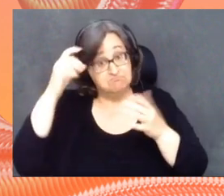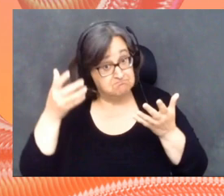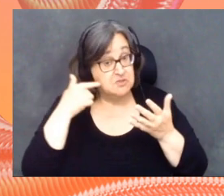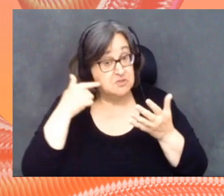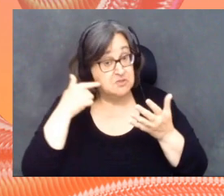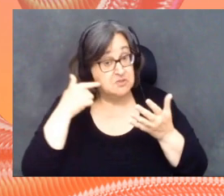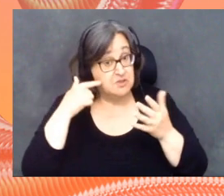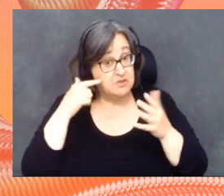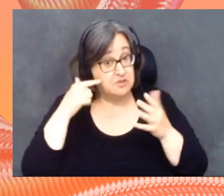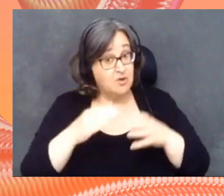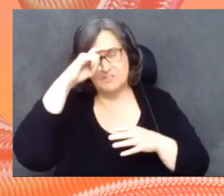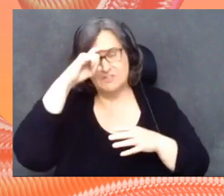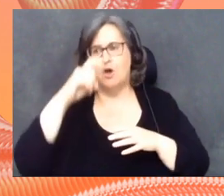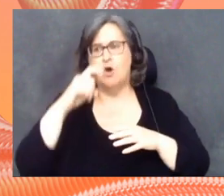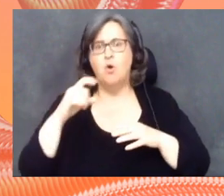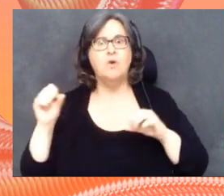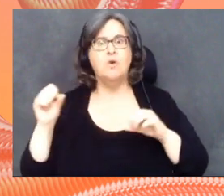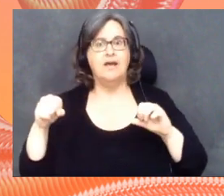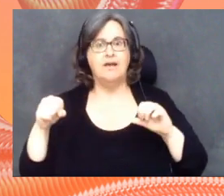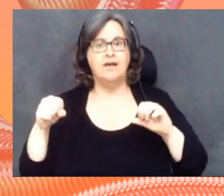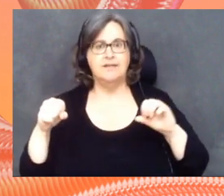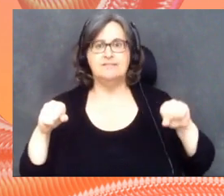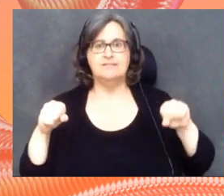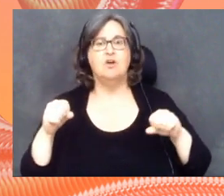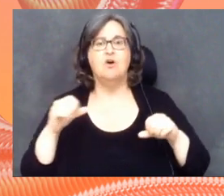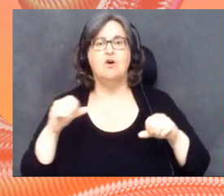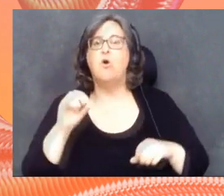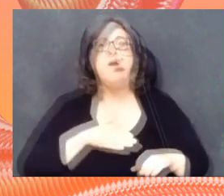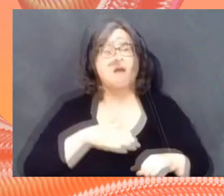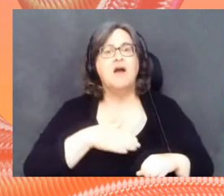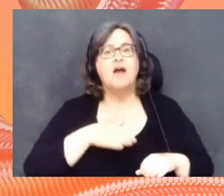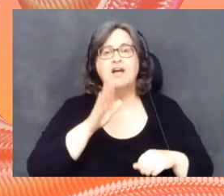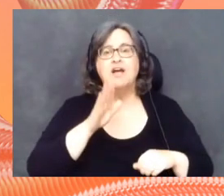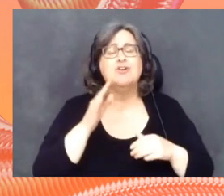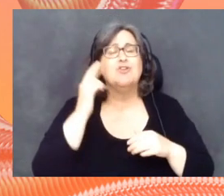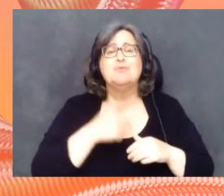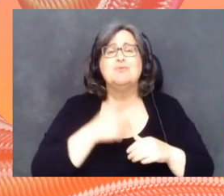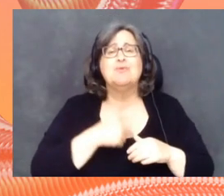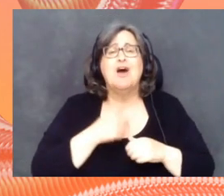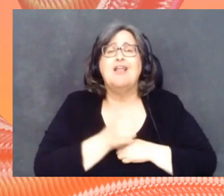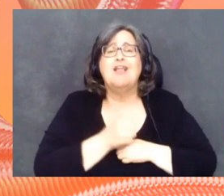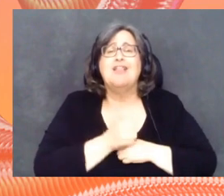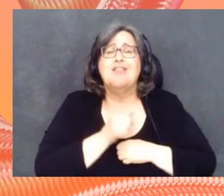Mm. Yes. Oh my gosh, there's a reason why I love being here.